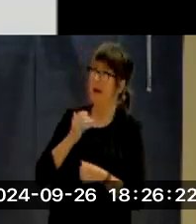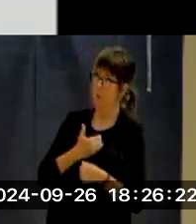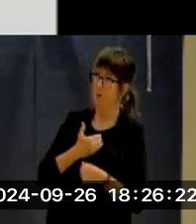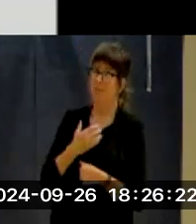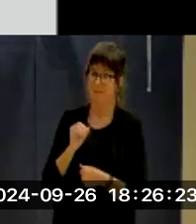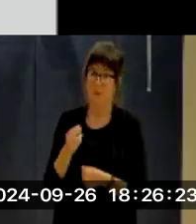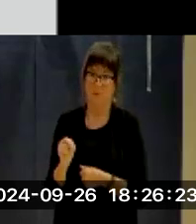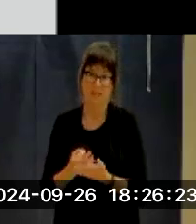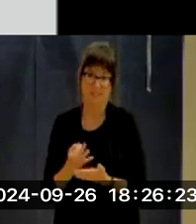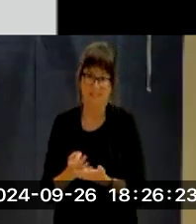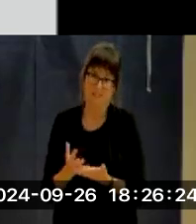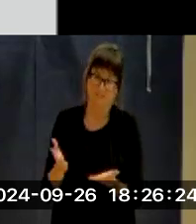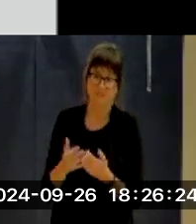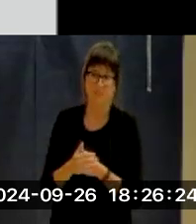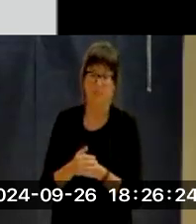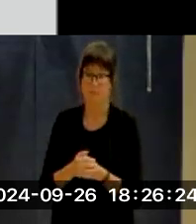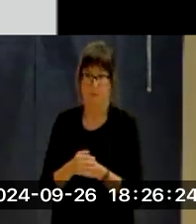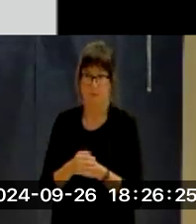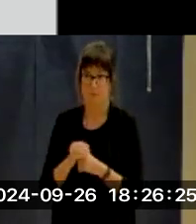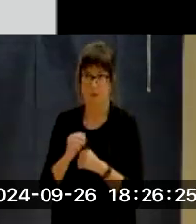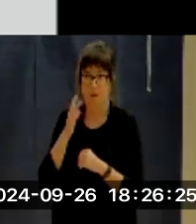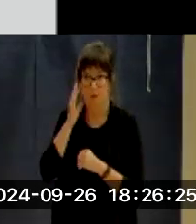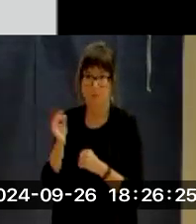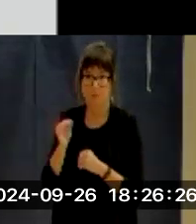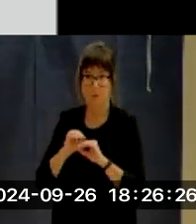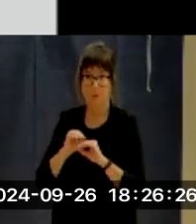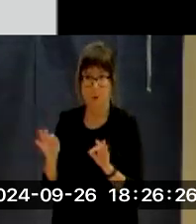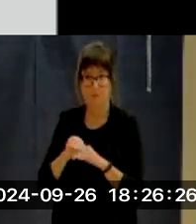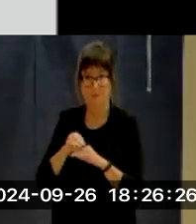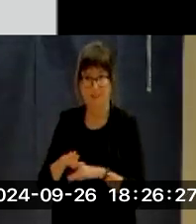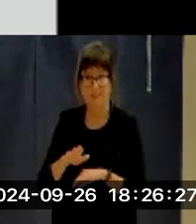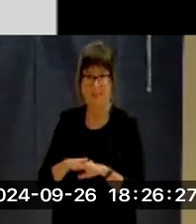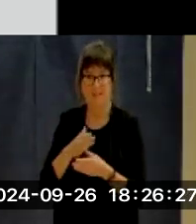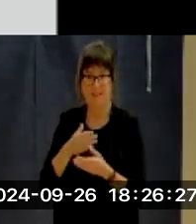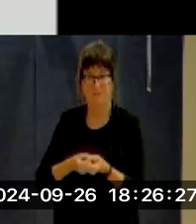have almost no effect on our confidence in our ability to do so.